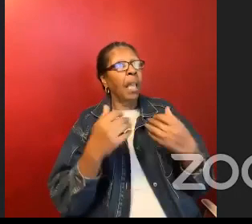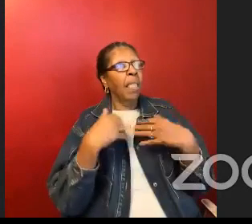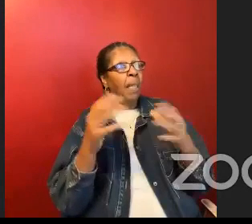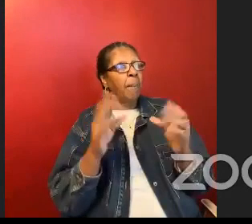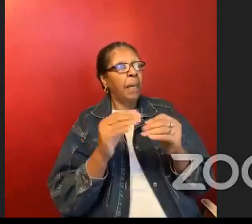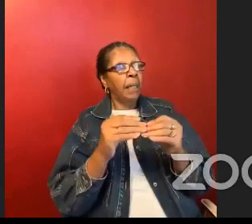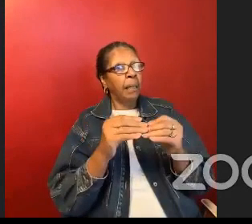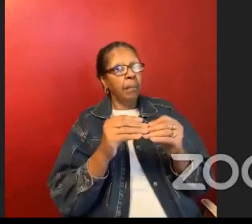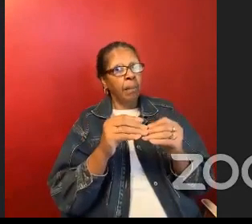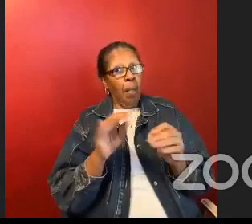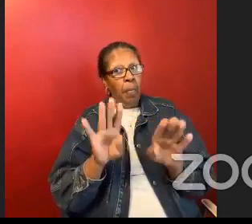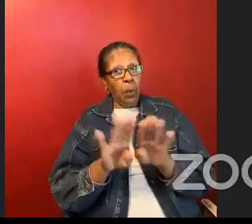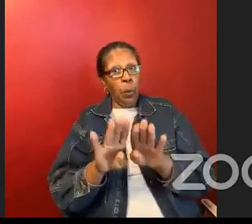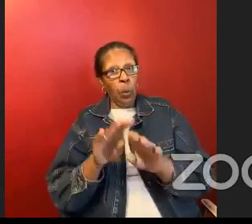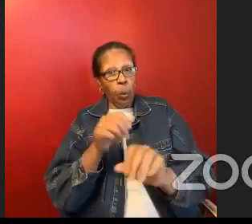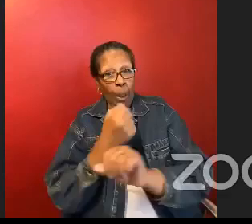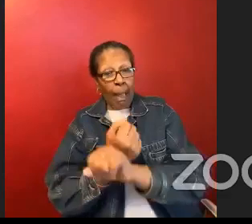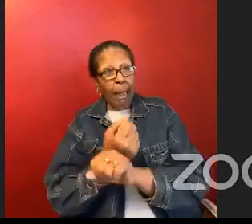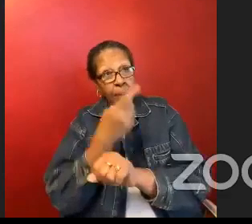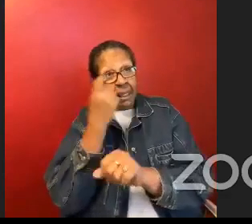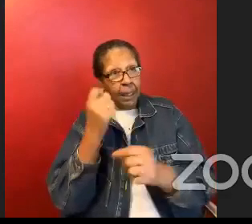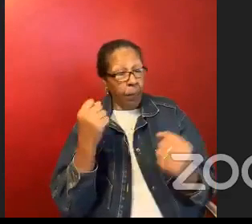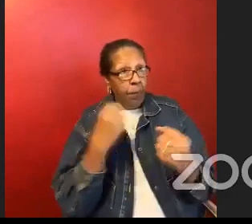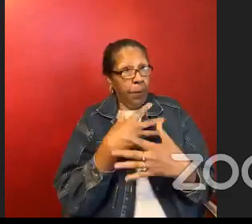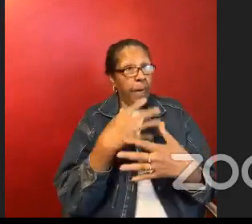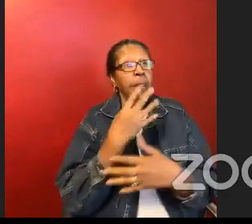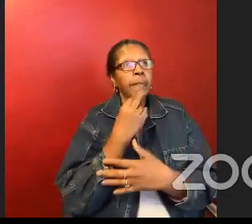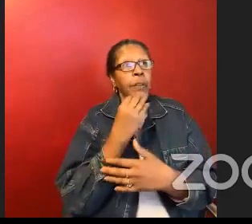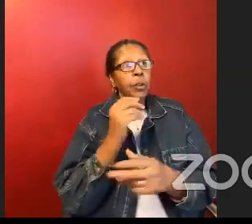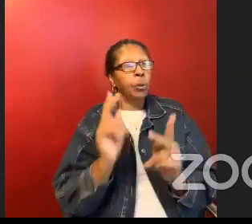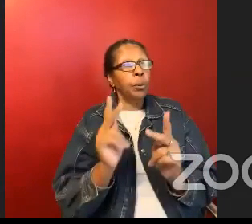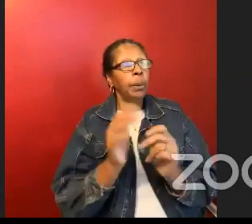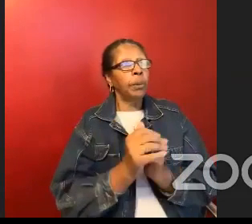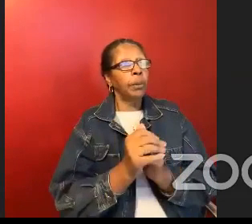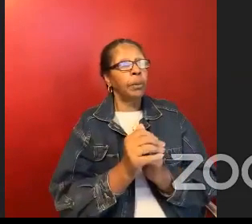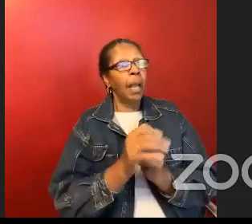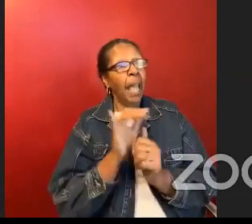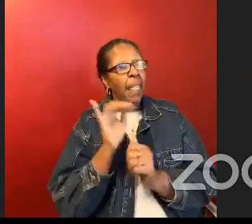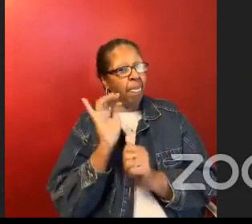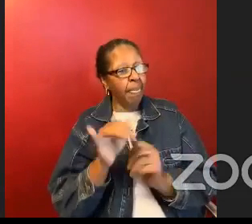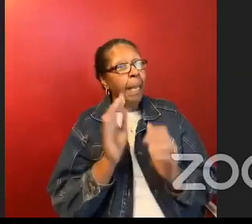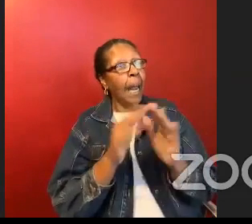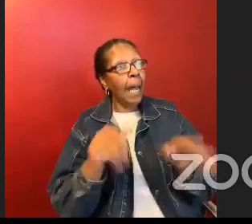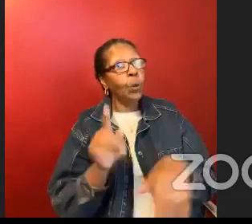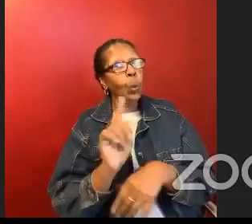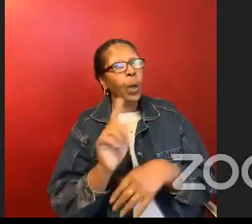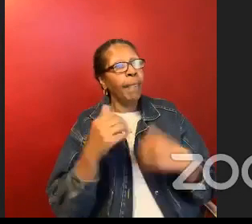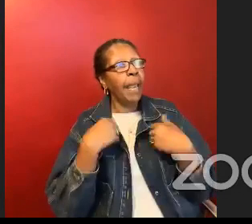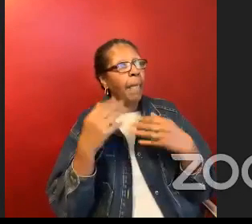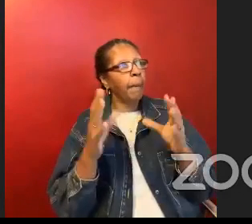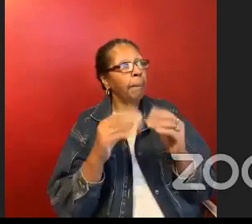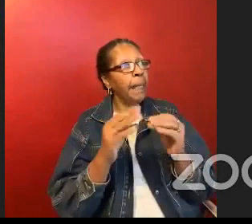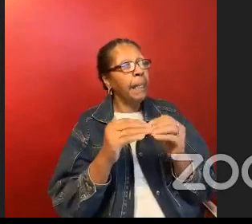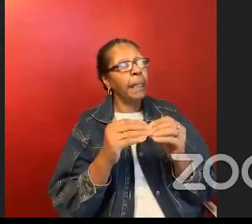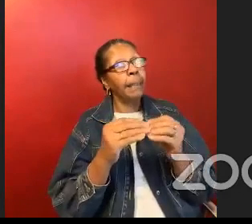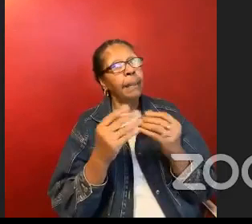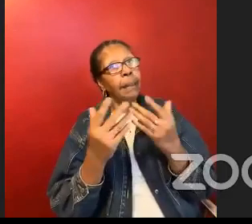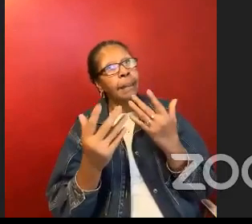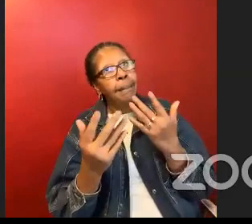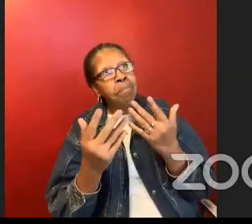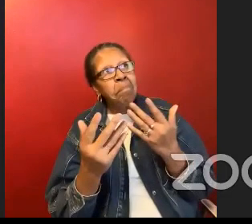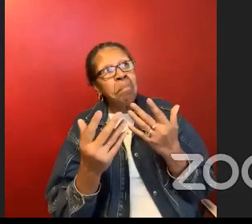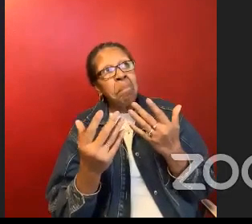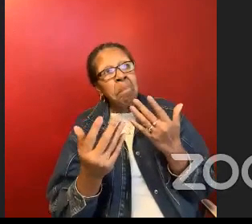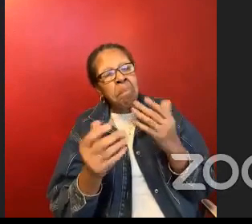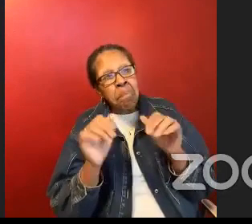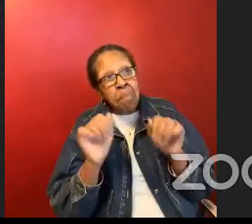for fear of the Jews. And this house where they were meeting was likely the place where